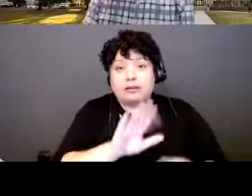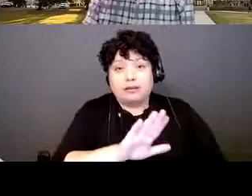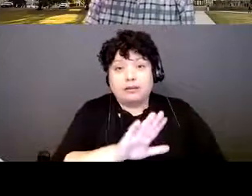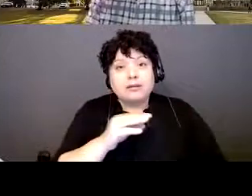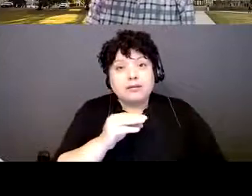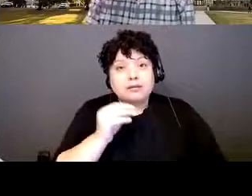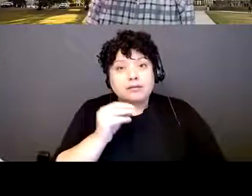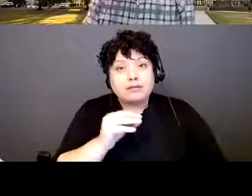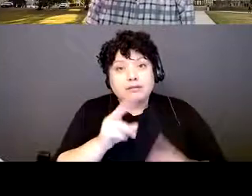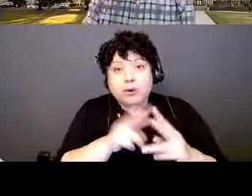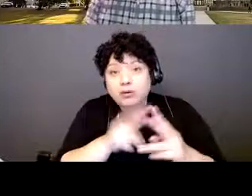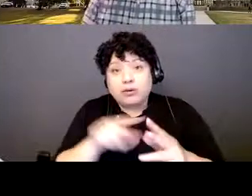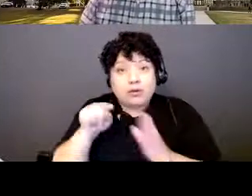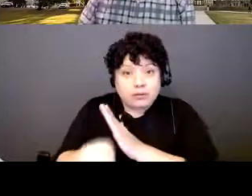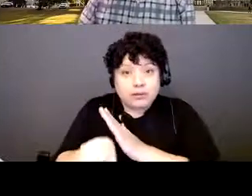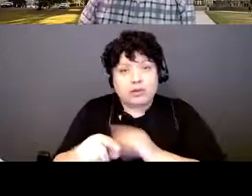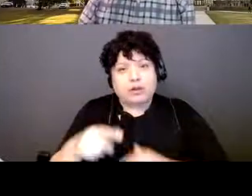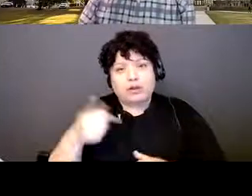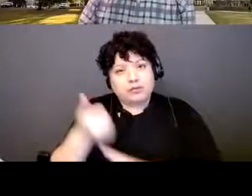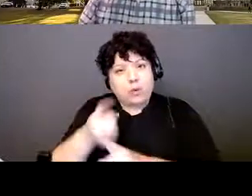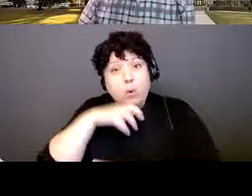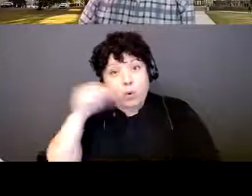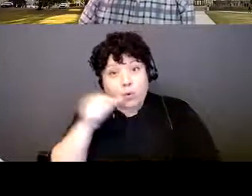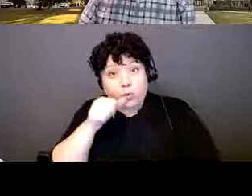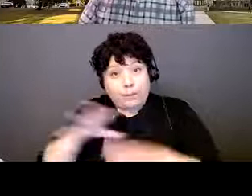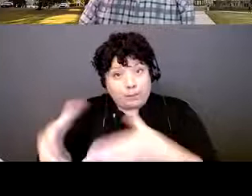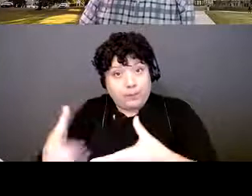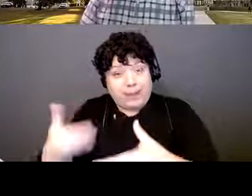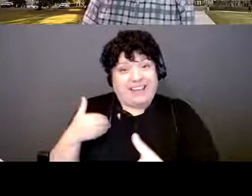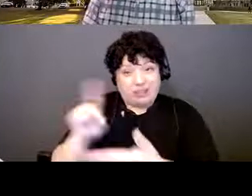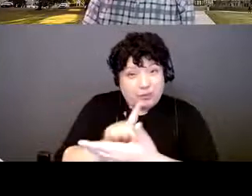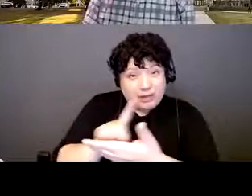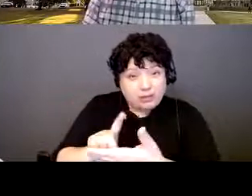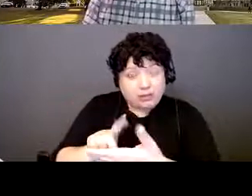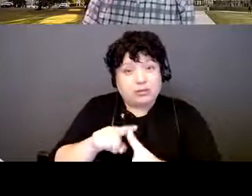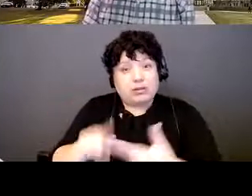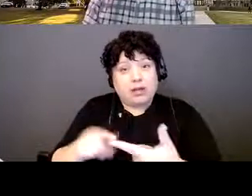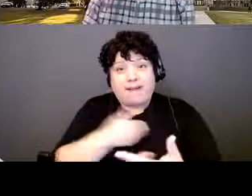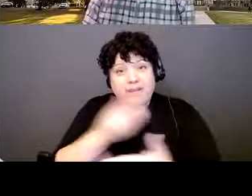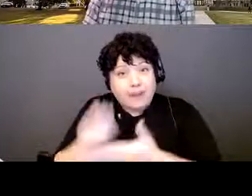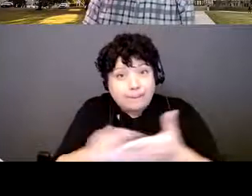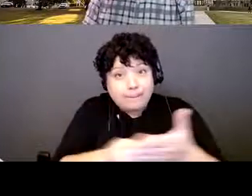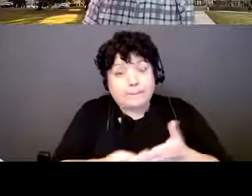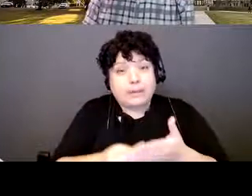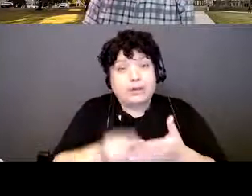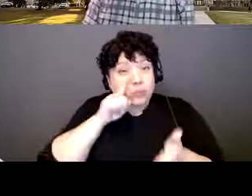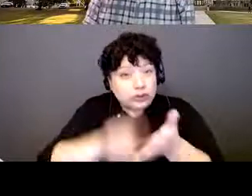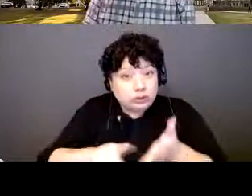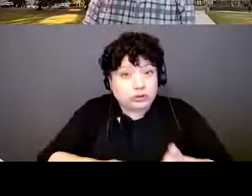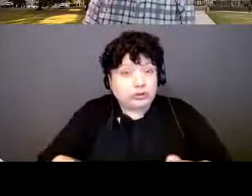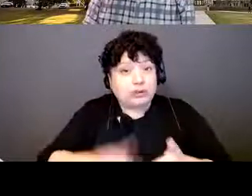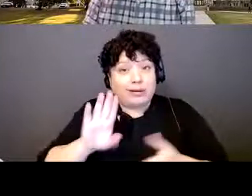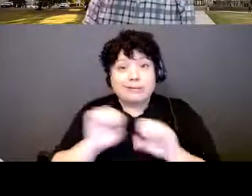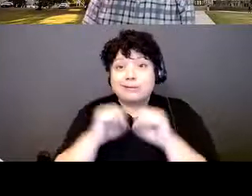the relationships between discriminatory social norms and gaps in research and practice that continue to be held in